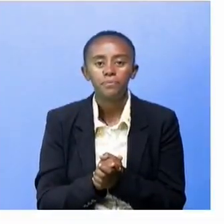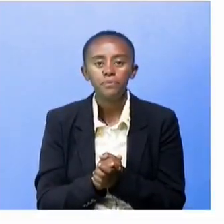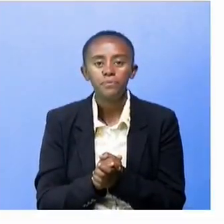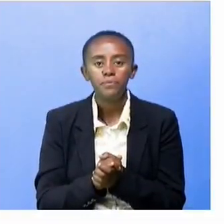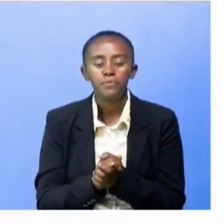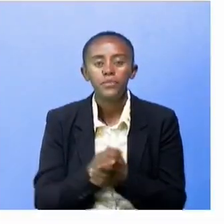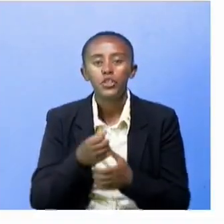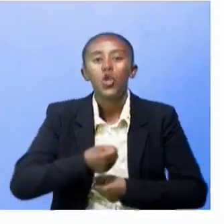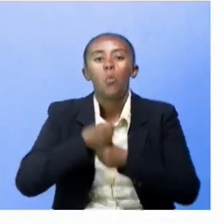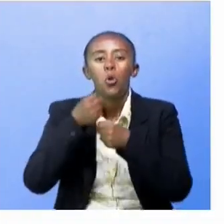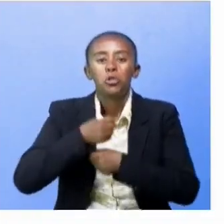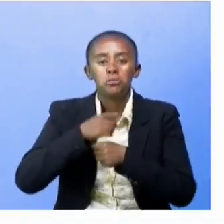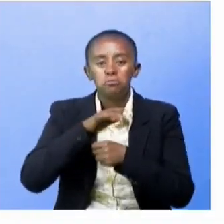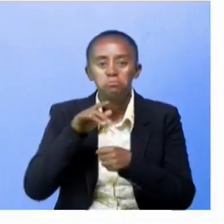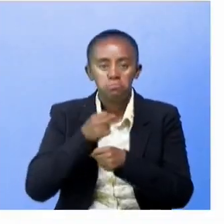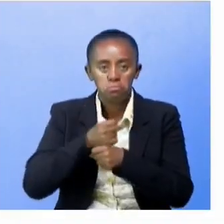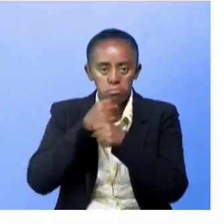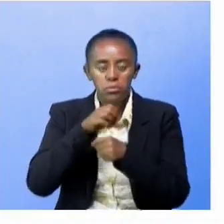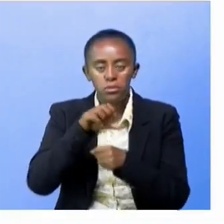Supporting